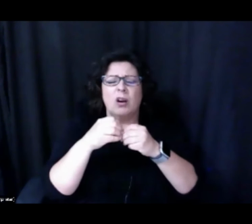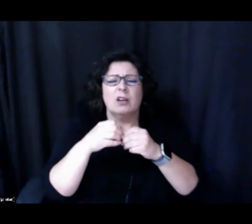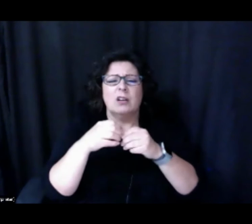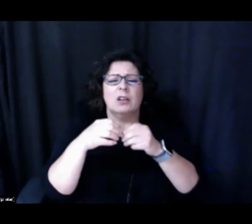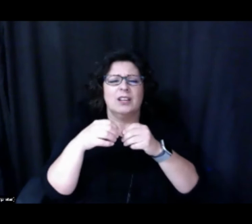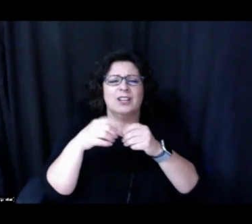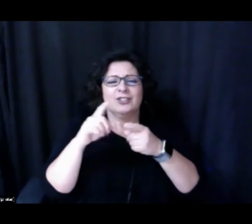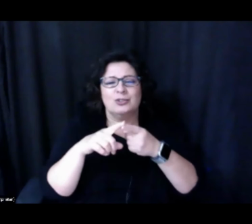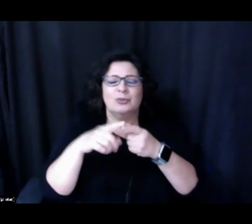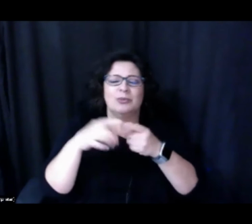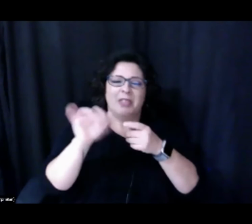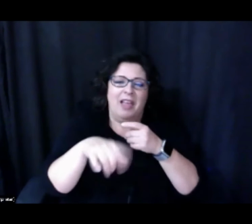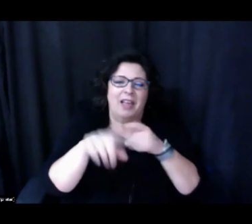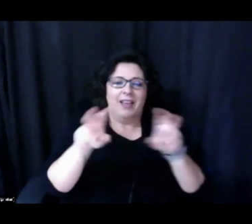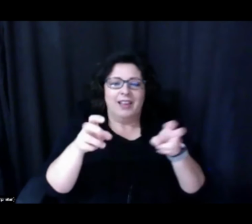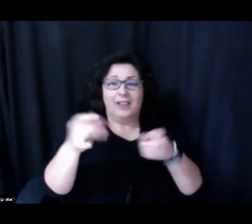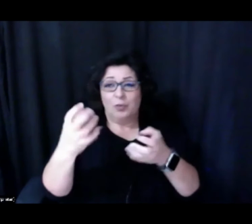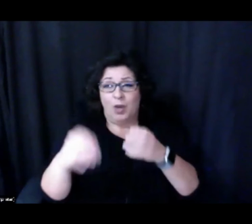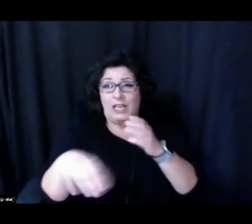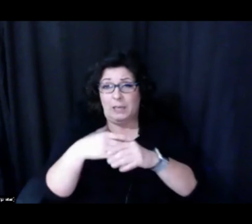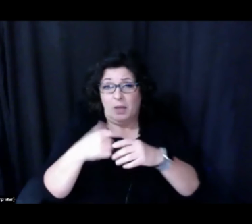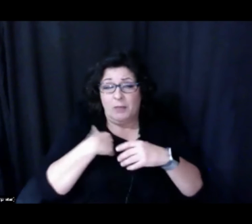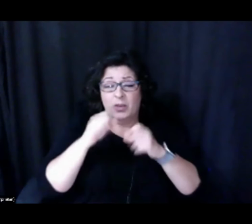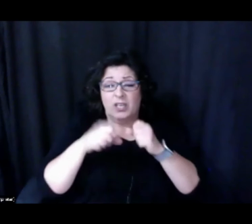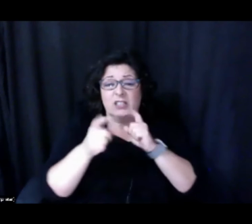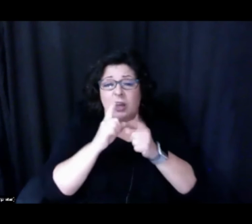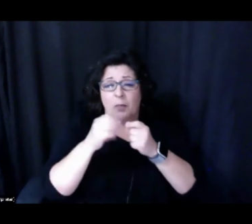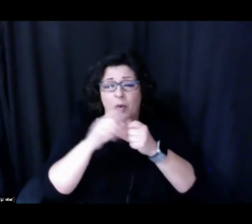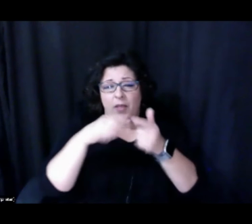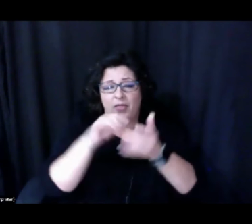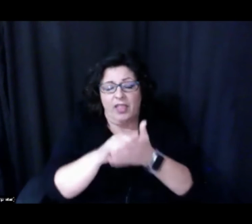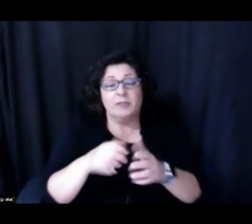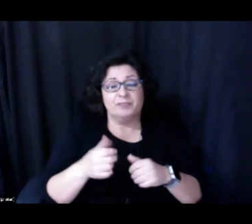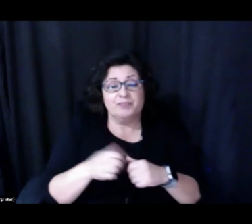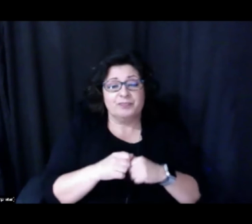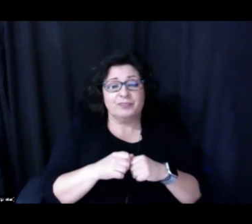if you want to send me an email after today's training.